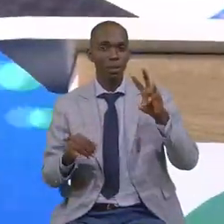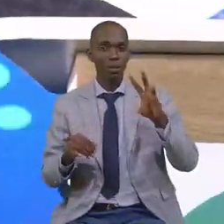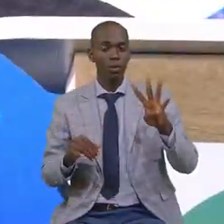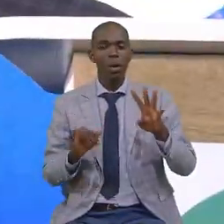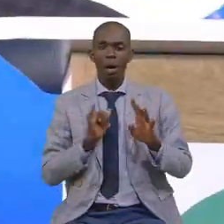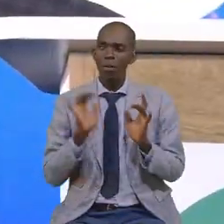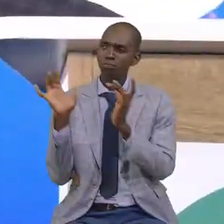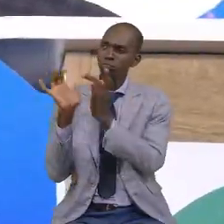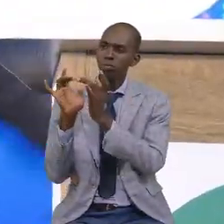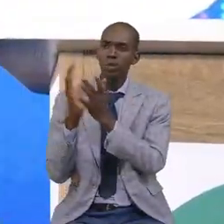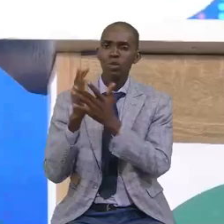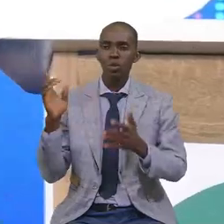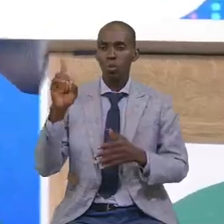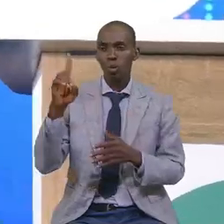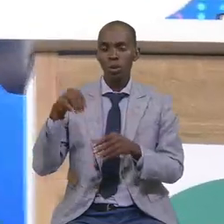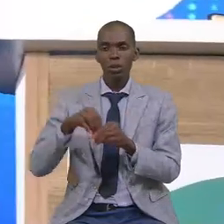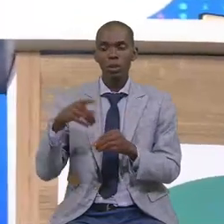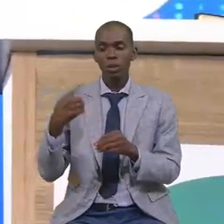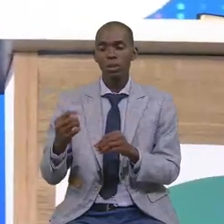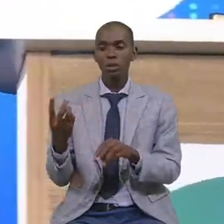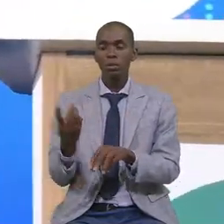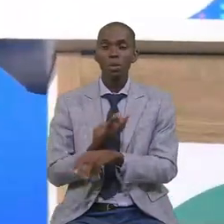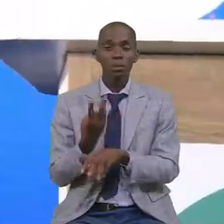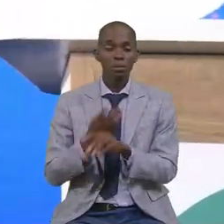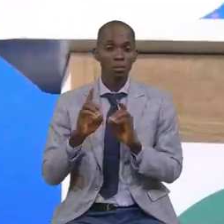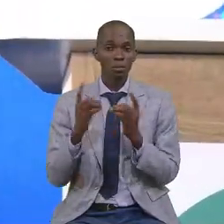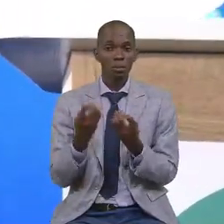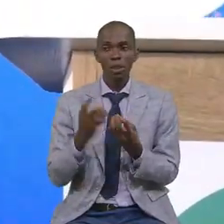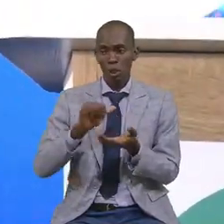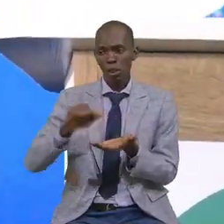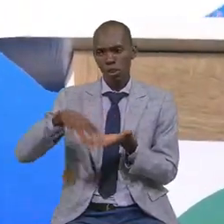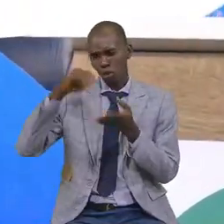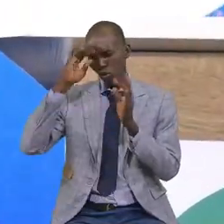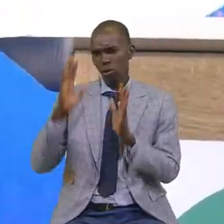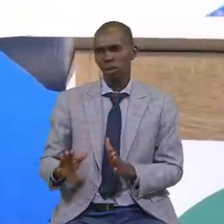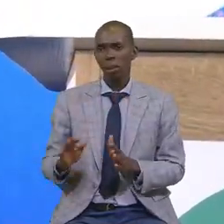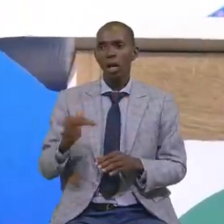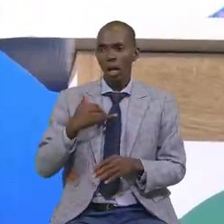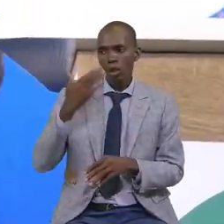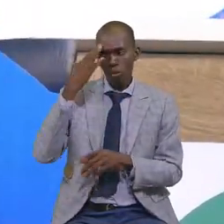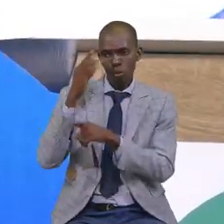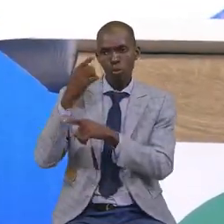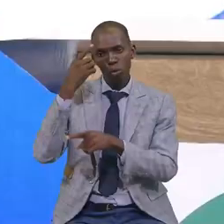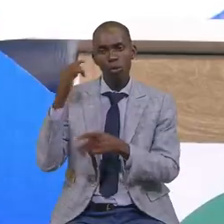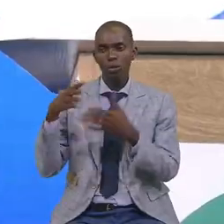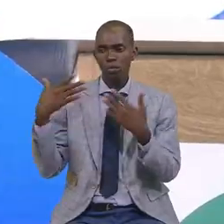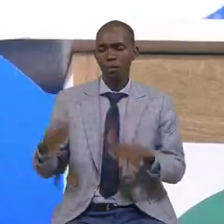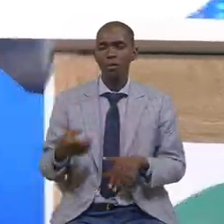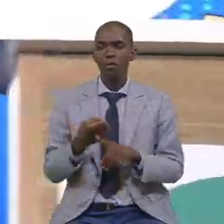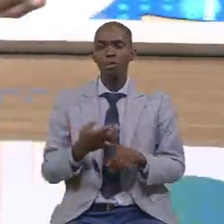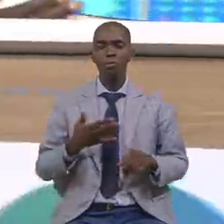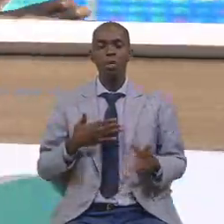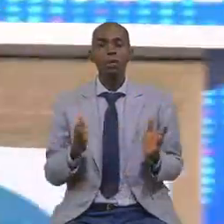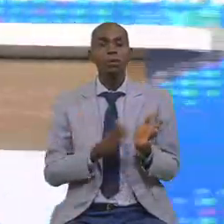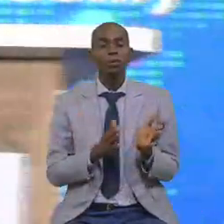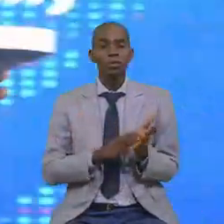department, a student. I knew him because he passed out of a secondary school alma mater. I